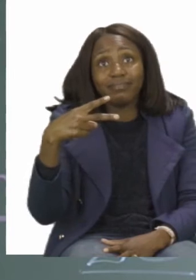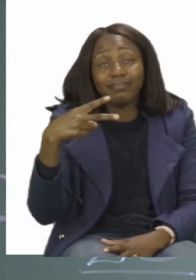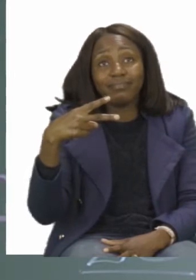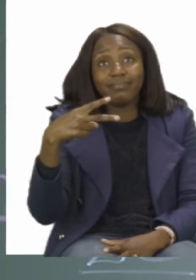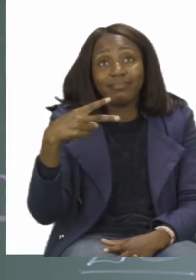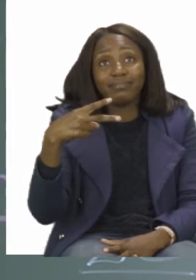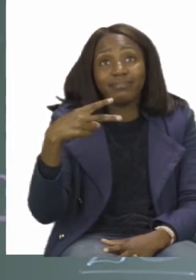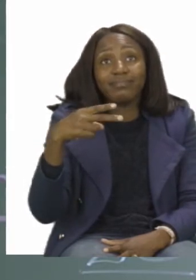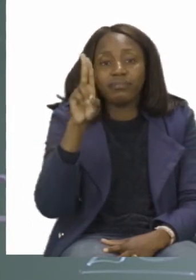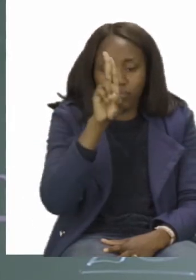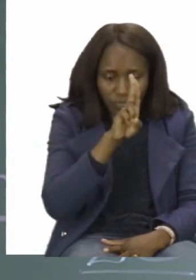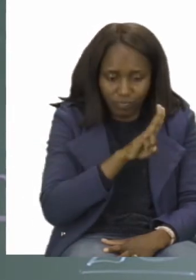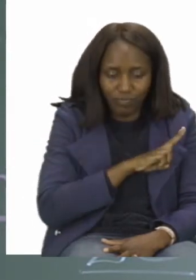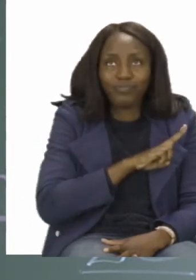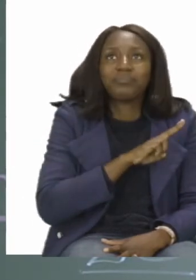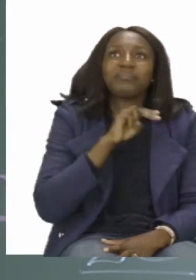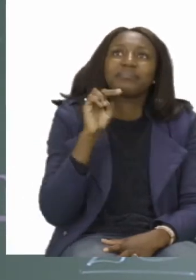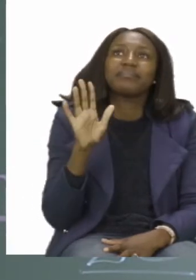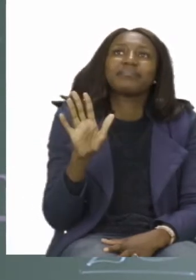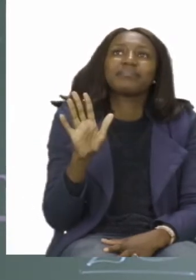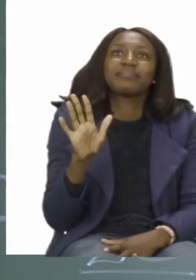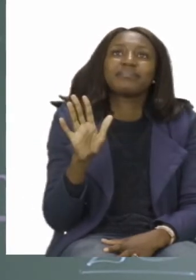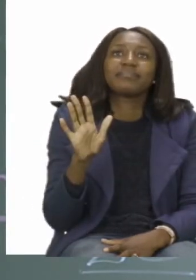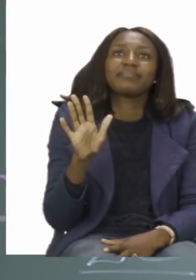our answer will be?